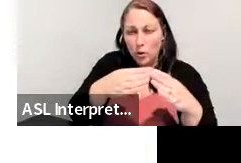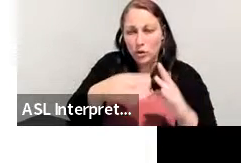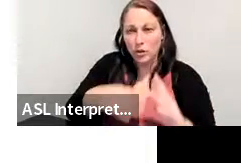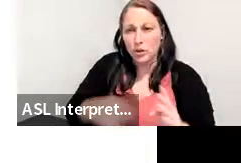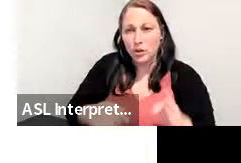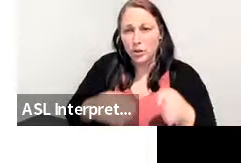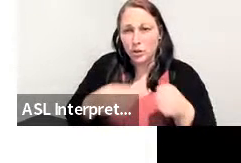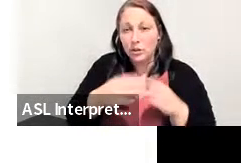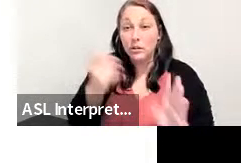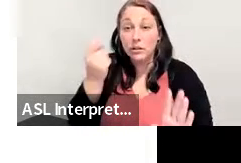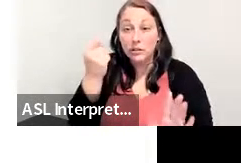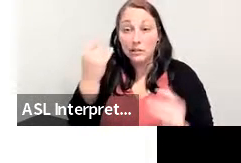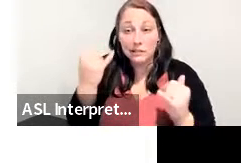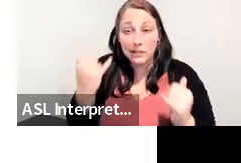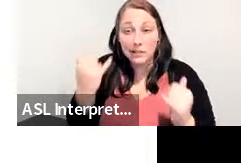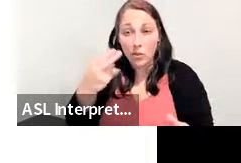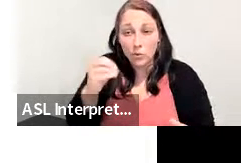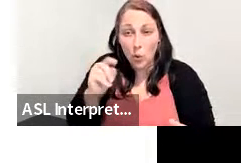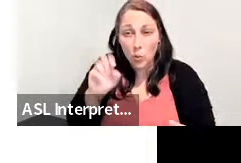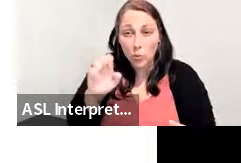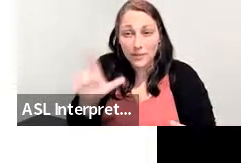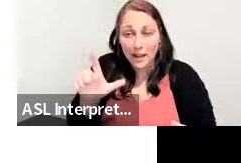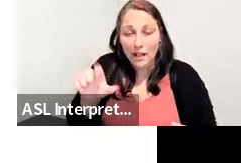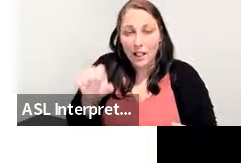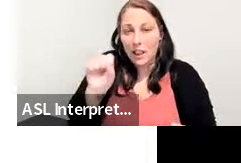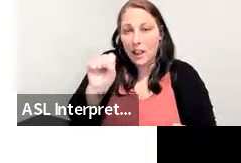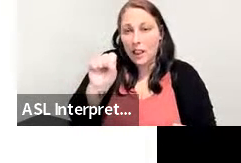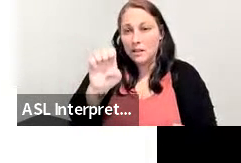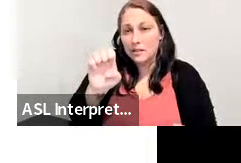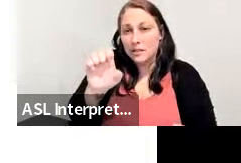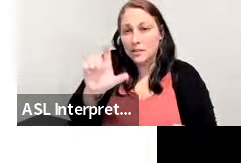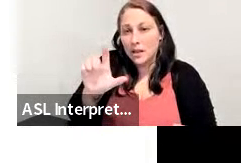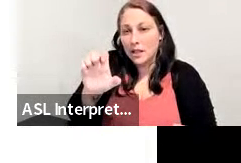a hotel up there now too, Selena.